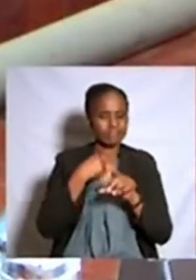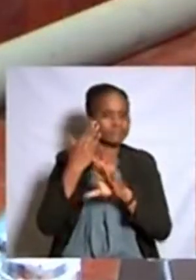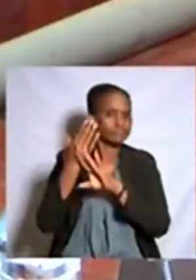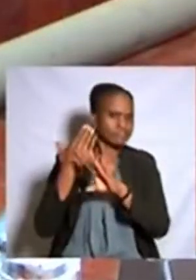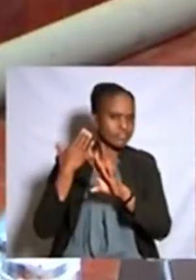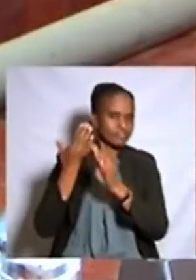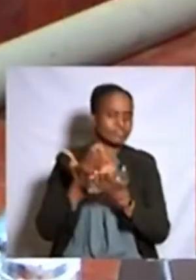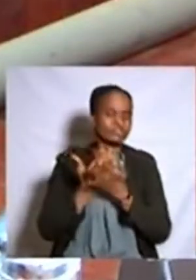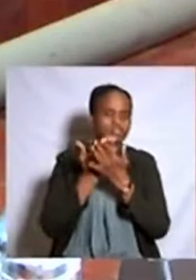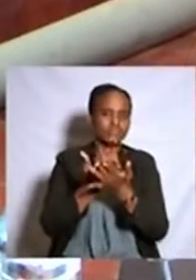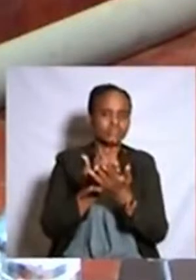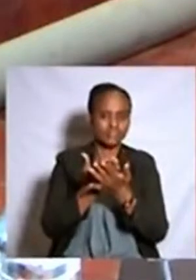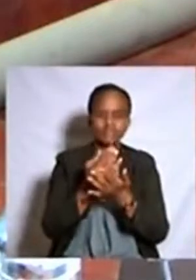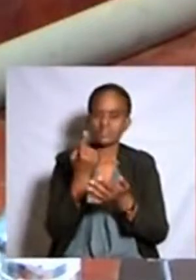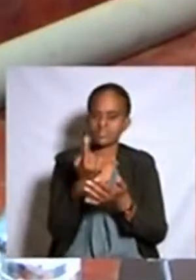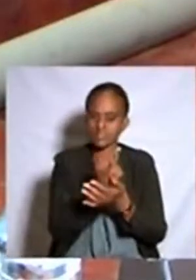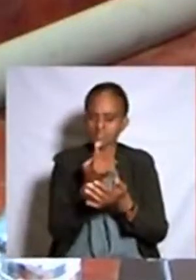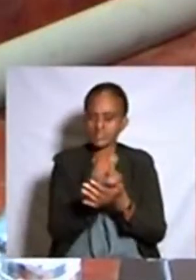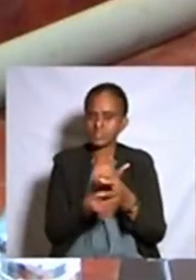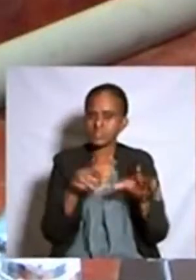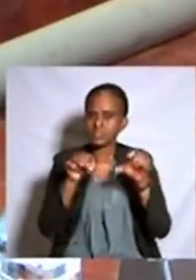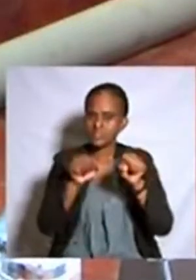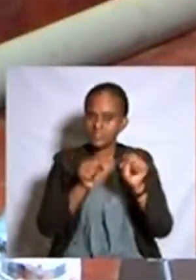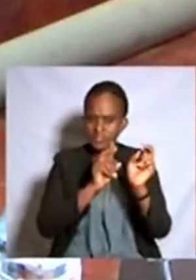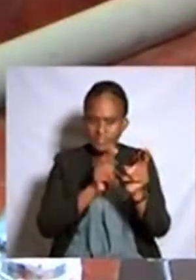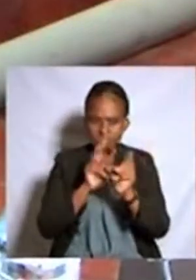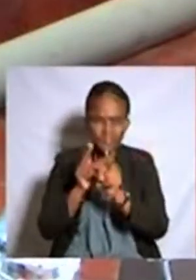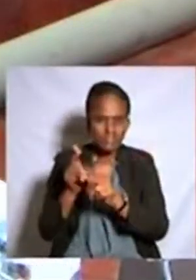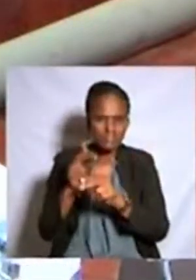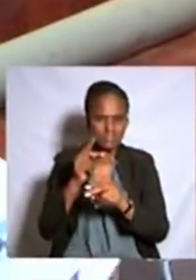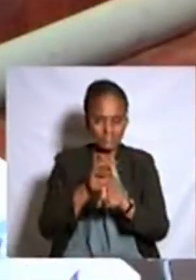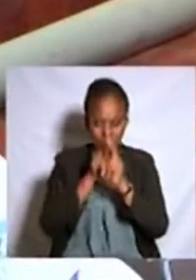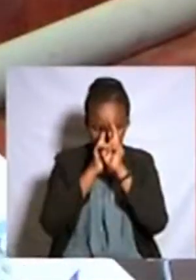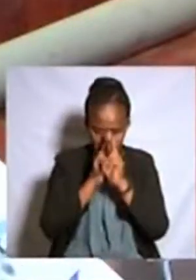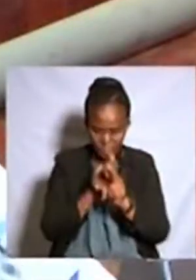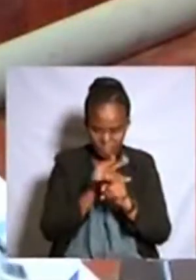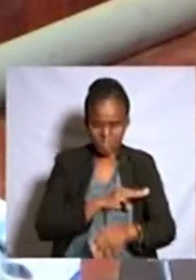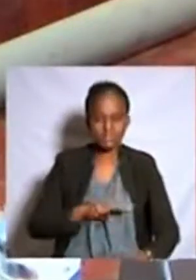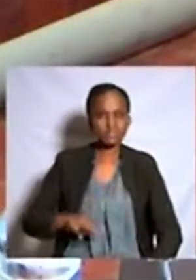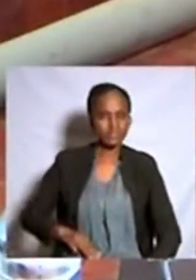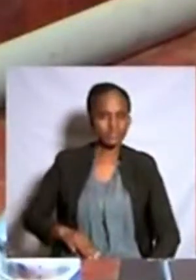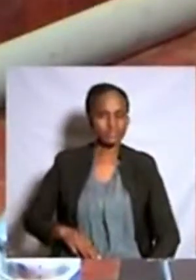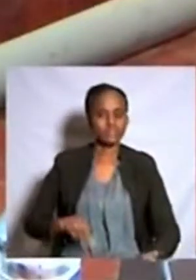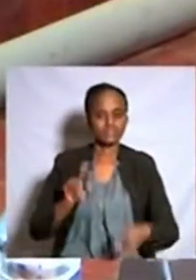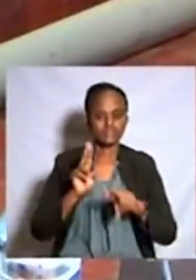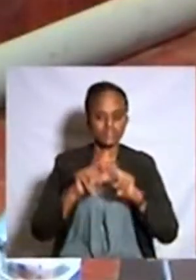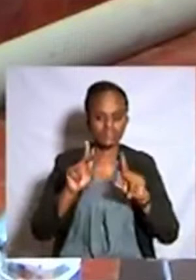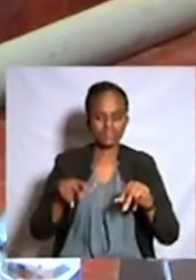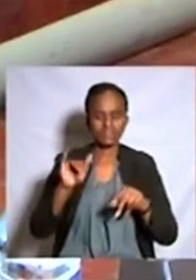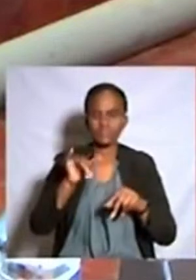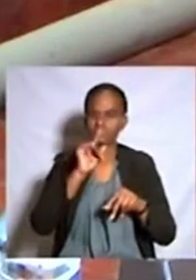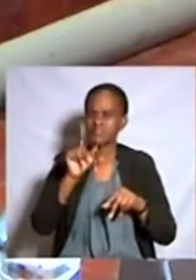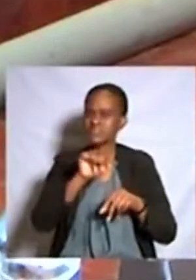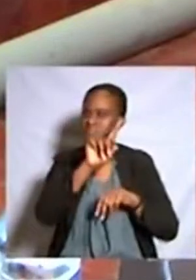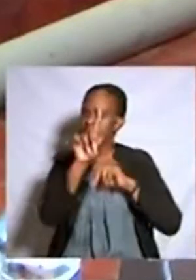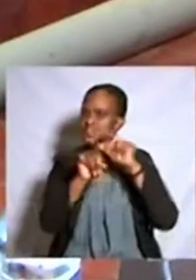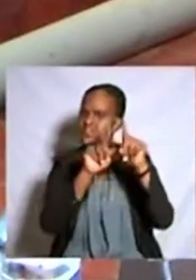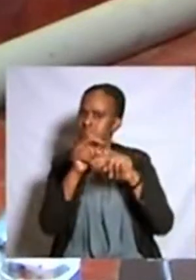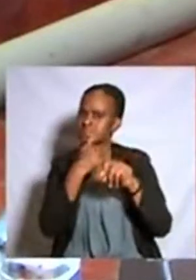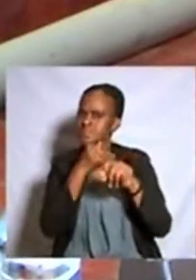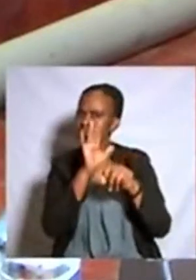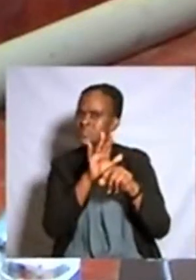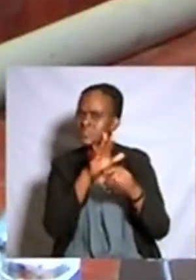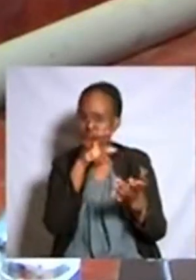earlier, just to confirm the response to the honorable member. Chair, there's a question on whether this matter